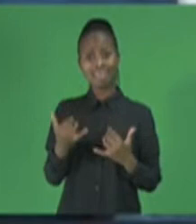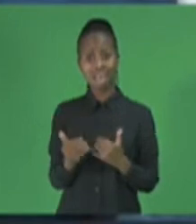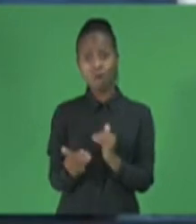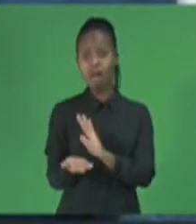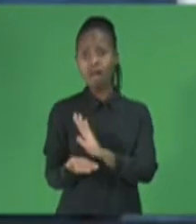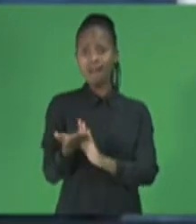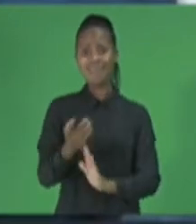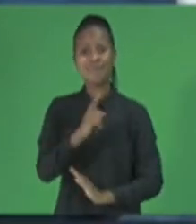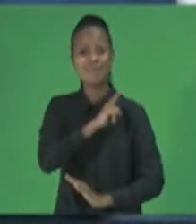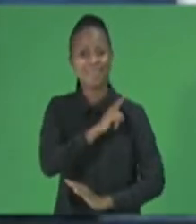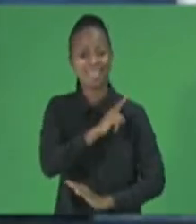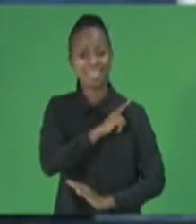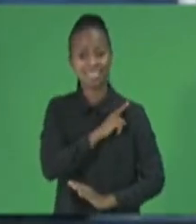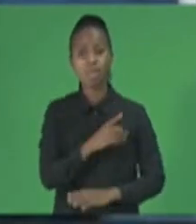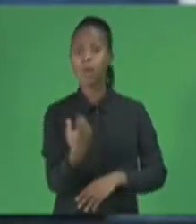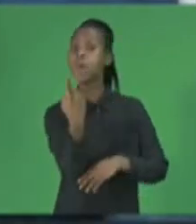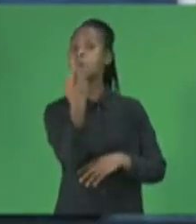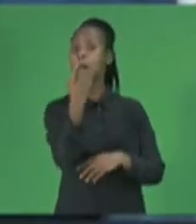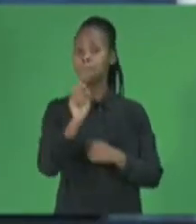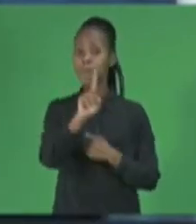close?